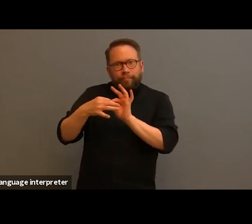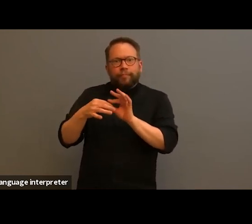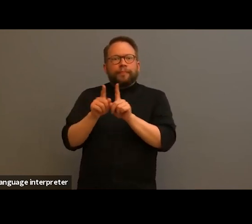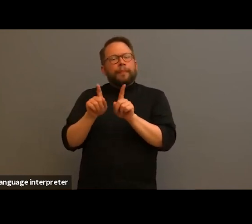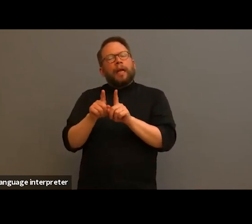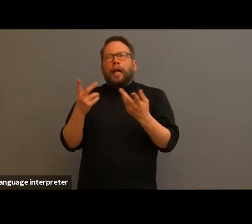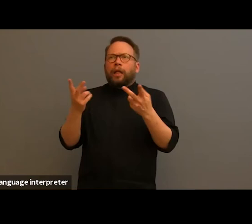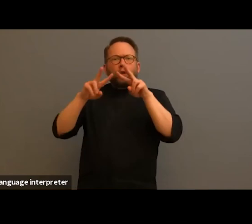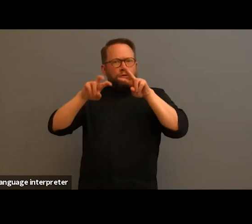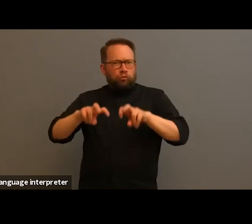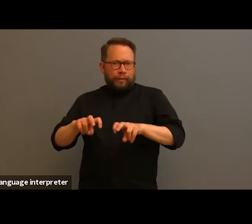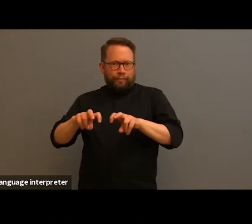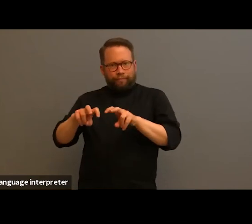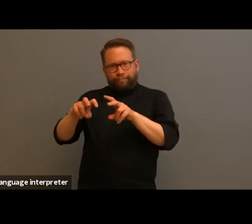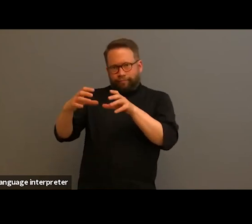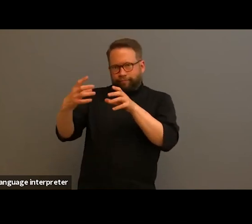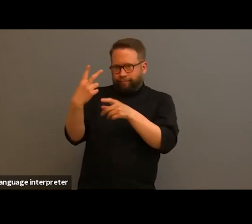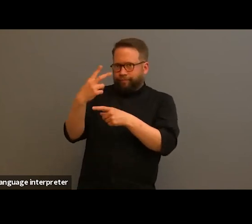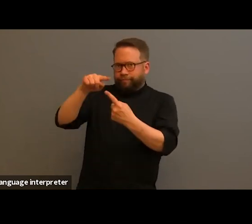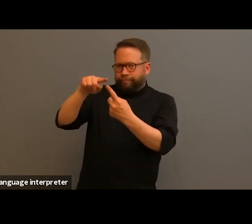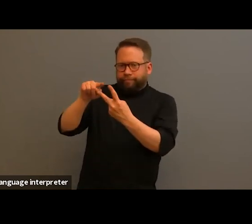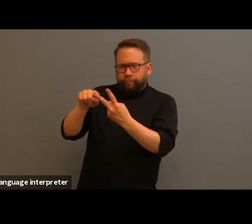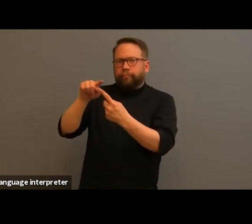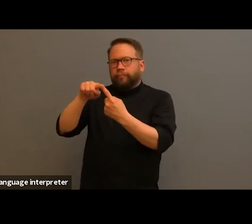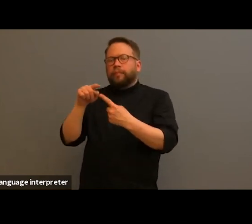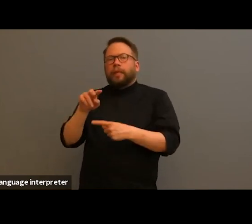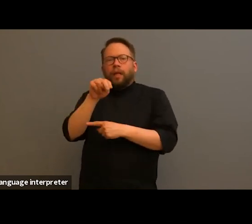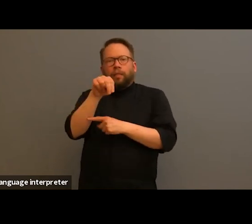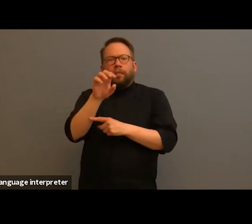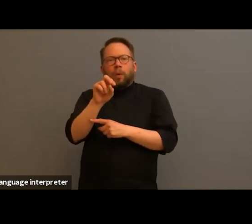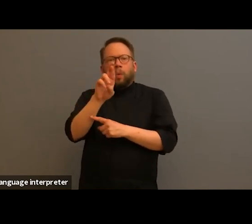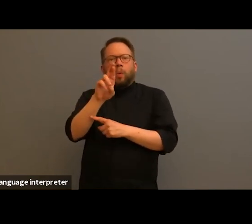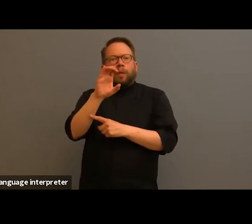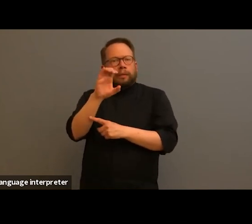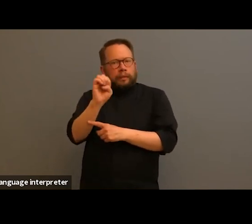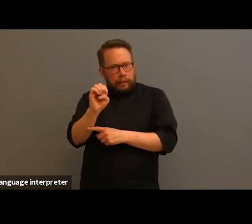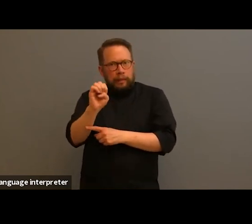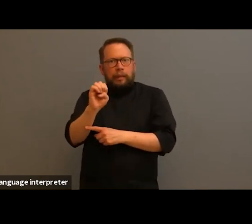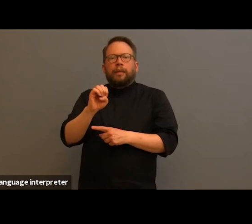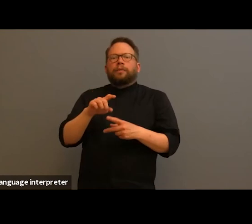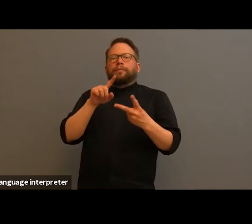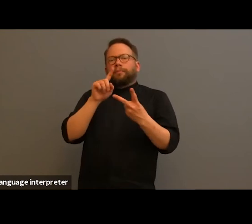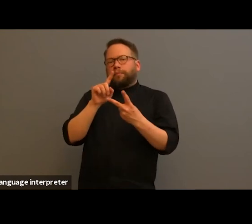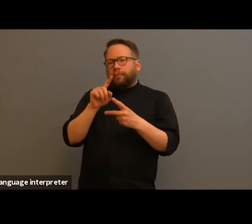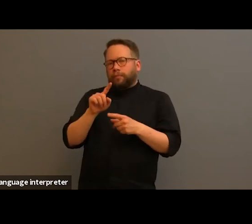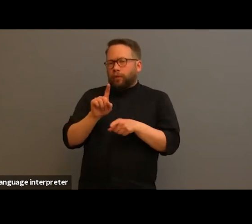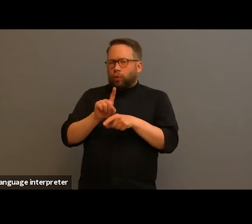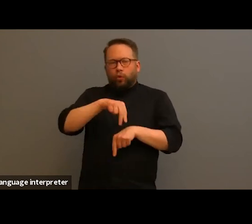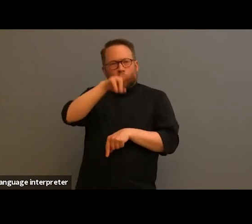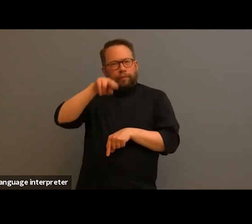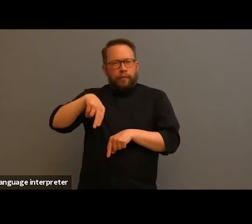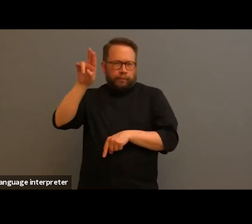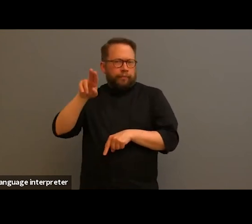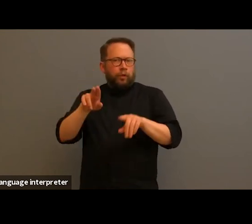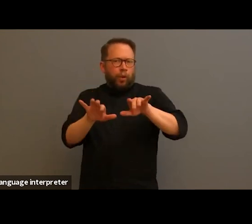and the Norwegian Computing Center. NORCE is a new and forward-looking research institute